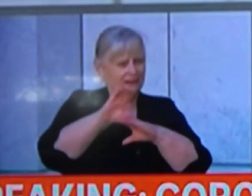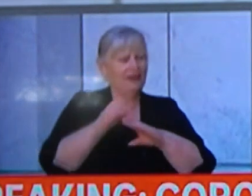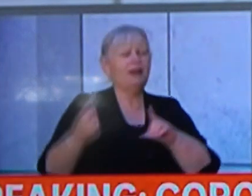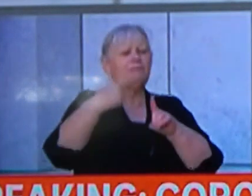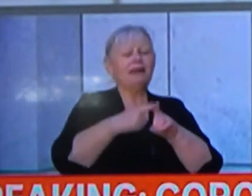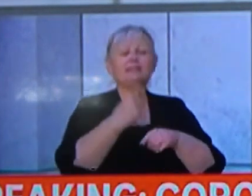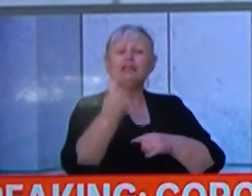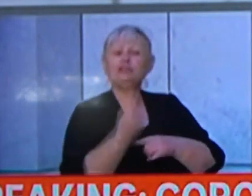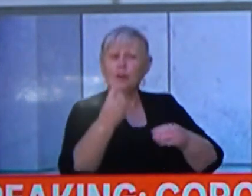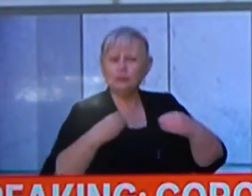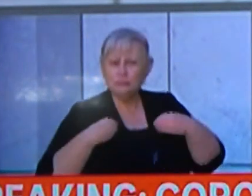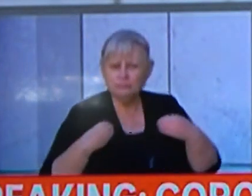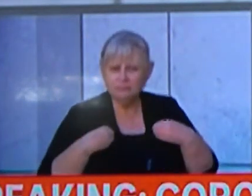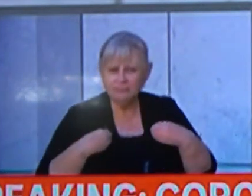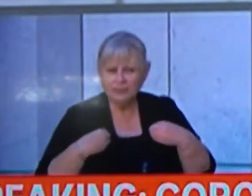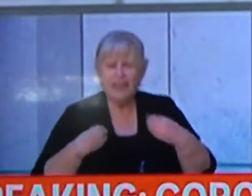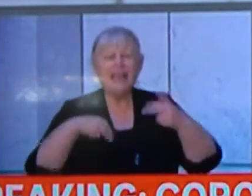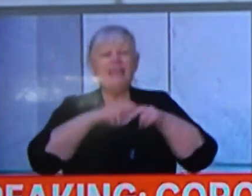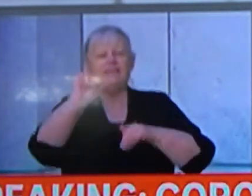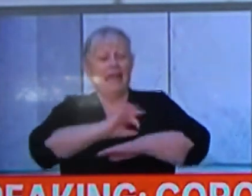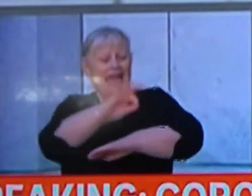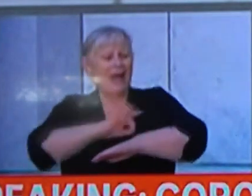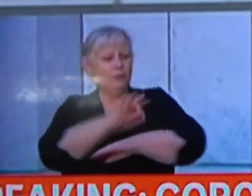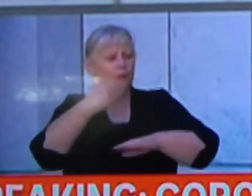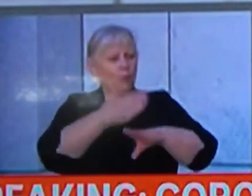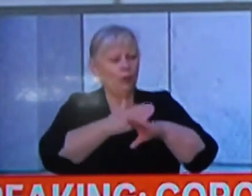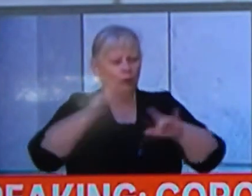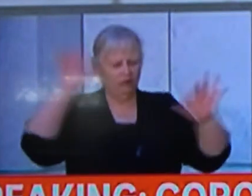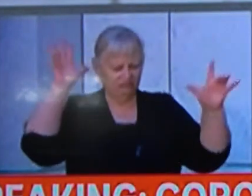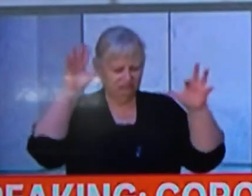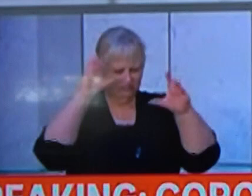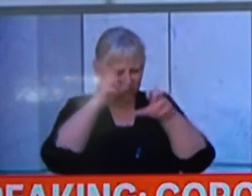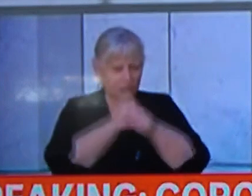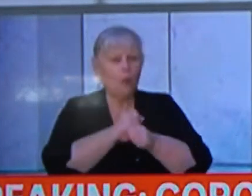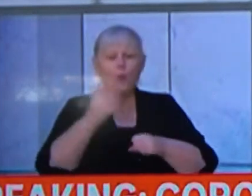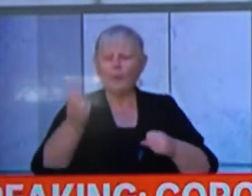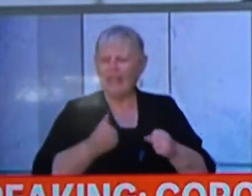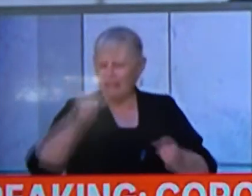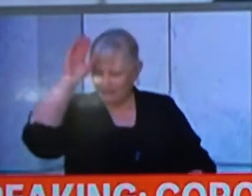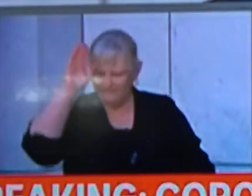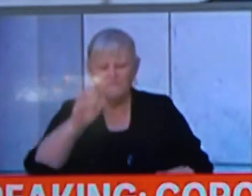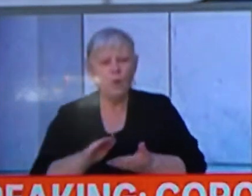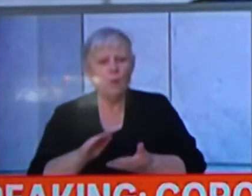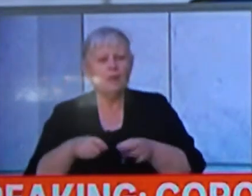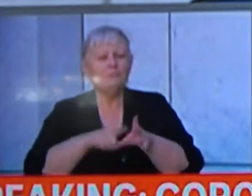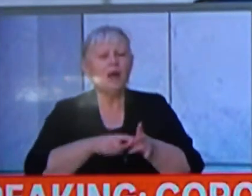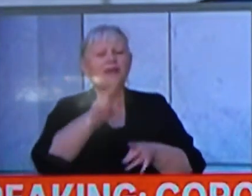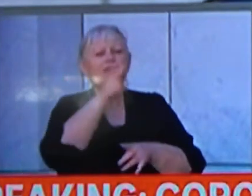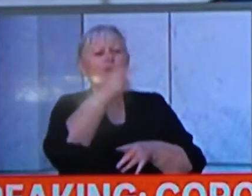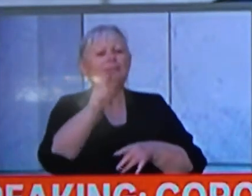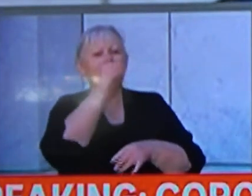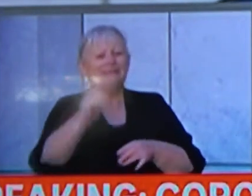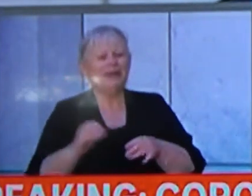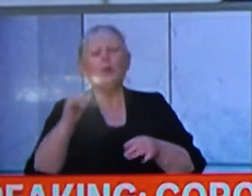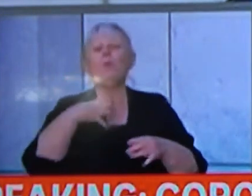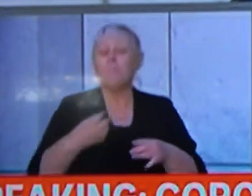as sole traders who have seen their hours worked or income fall by 20%